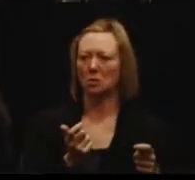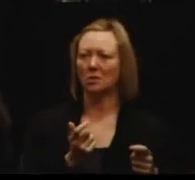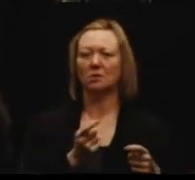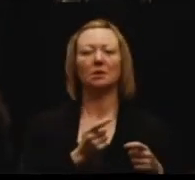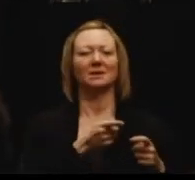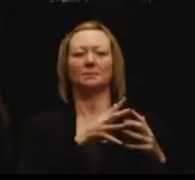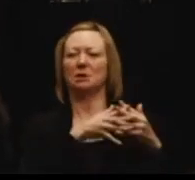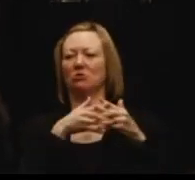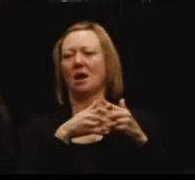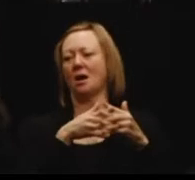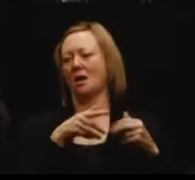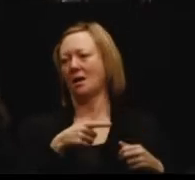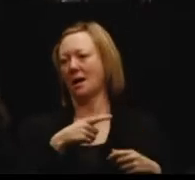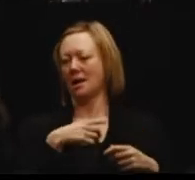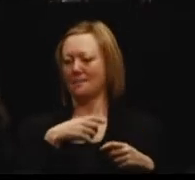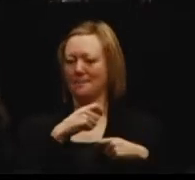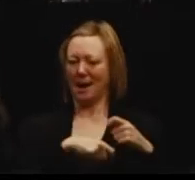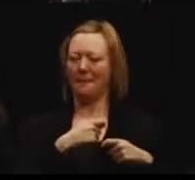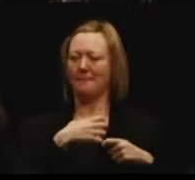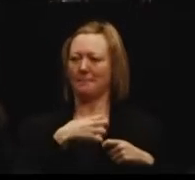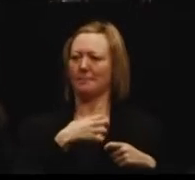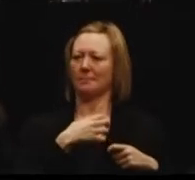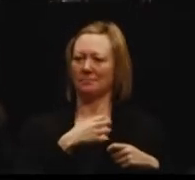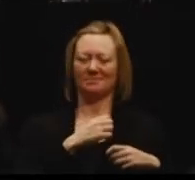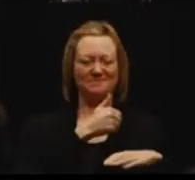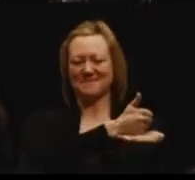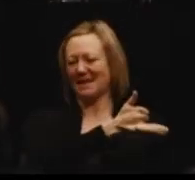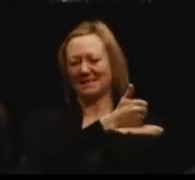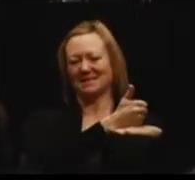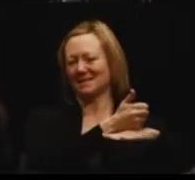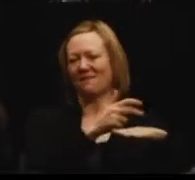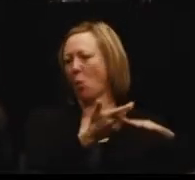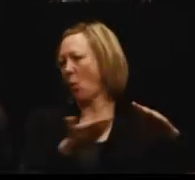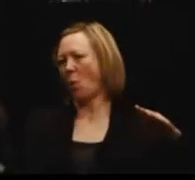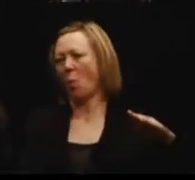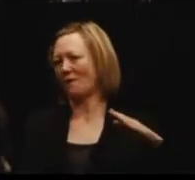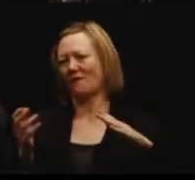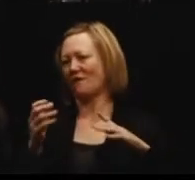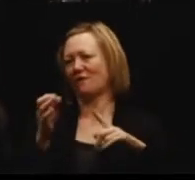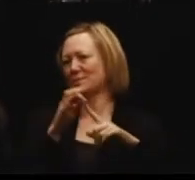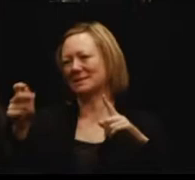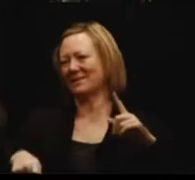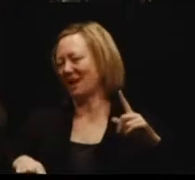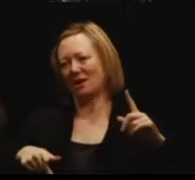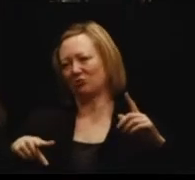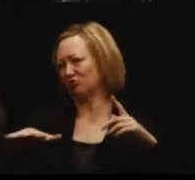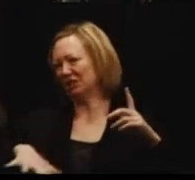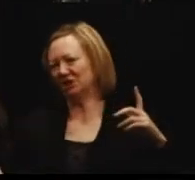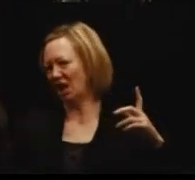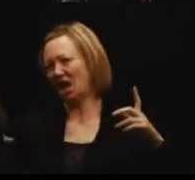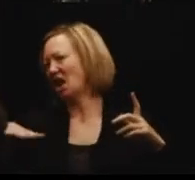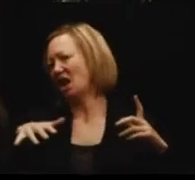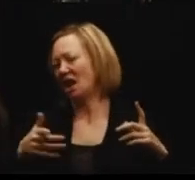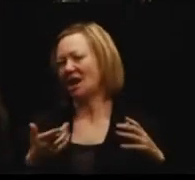the integration of economies within the Pacific region. And we haven't done the work here around our trade agreements on